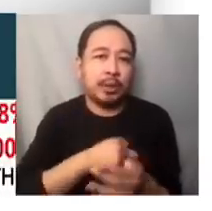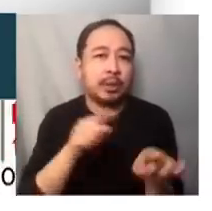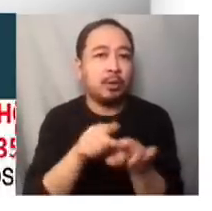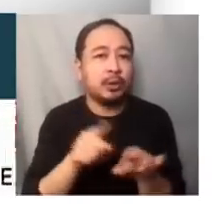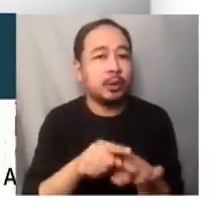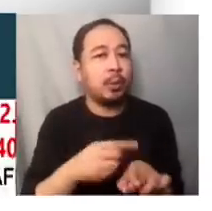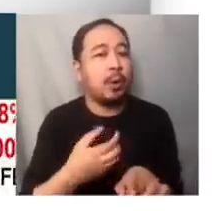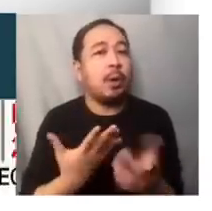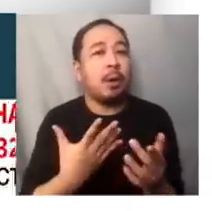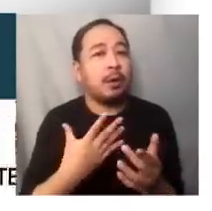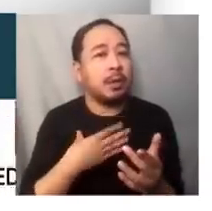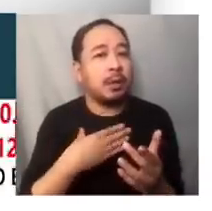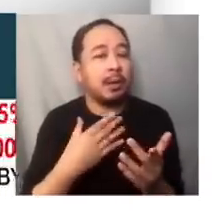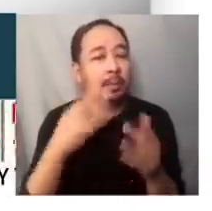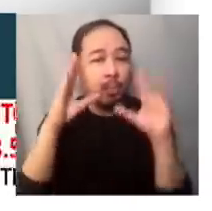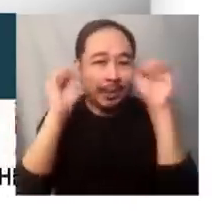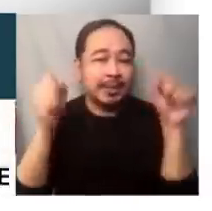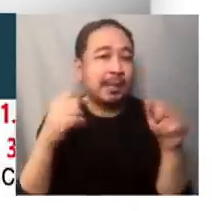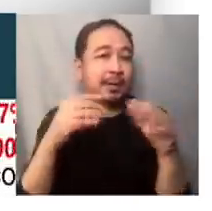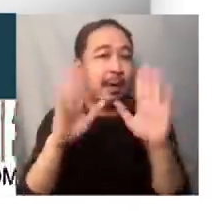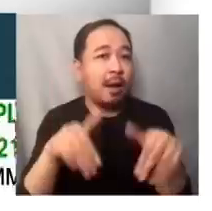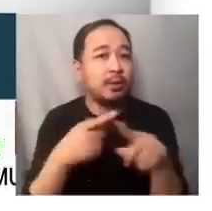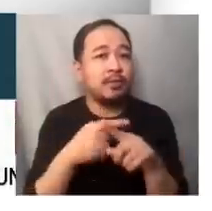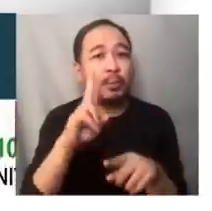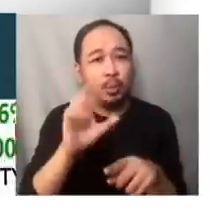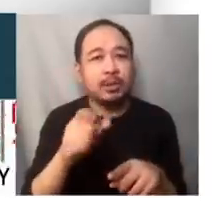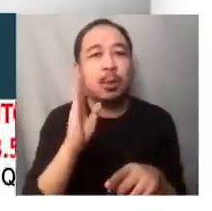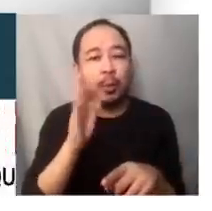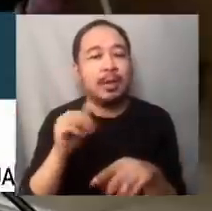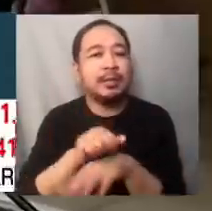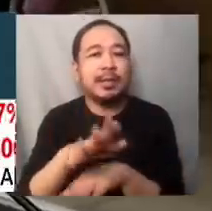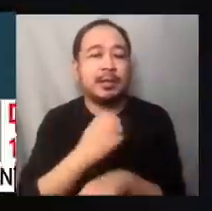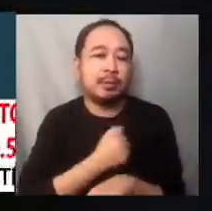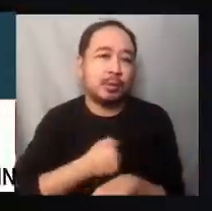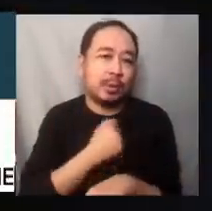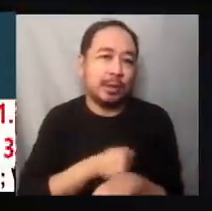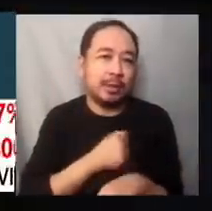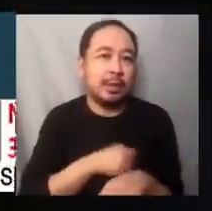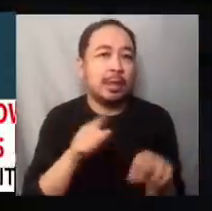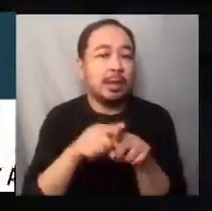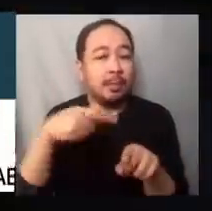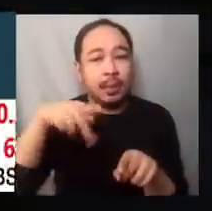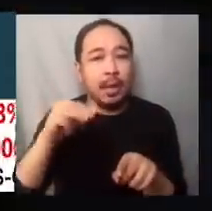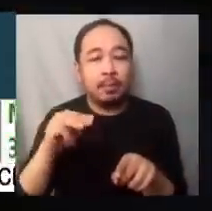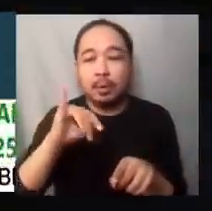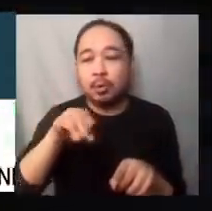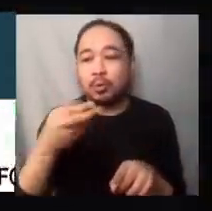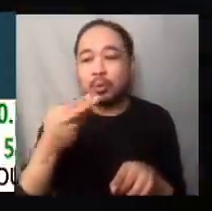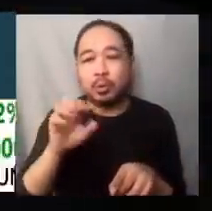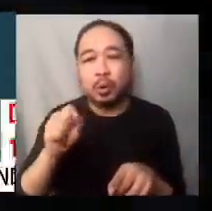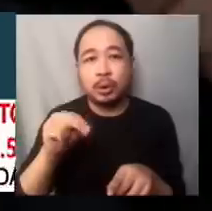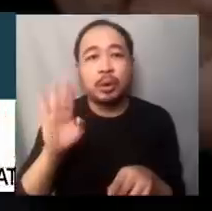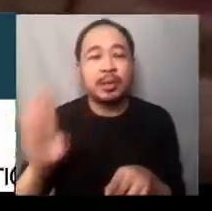UK and to the millions of people Moore inspired around the world. For British Prime Minister Boris Johnson, Moore's legacy will live